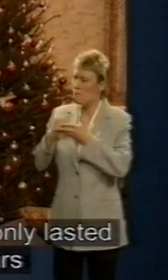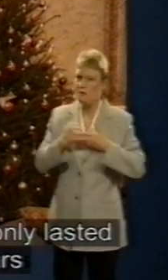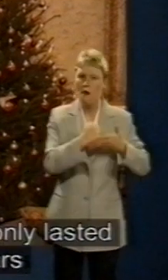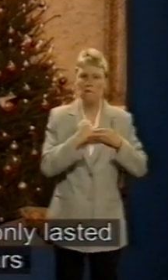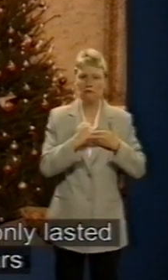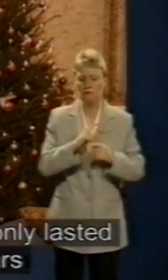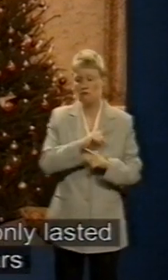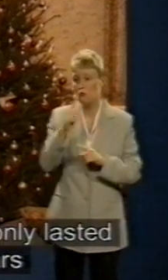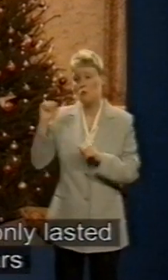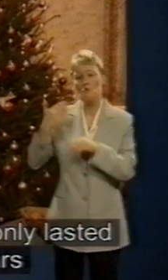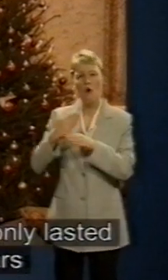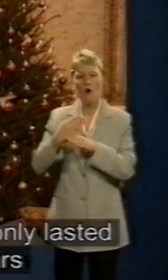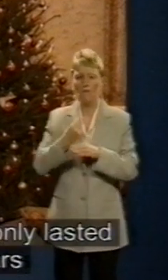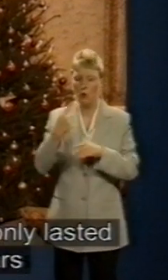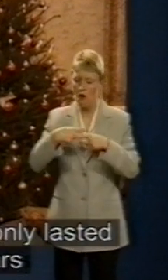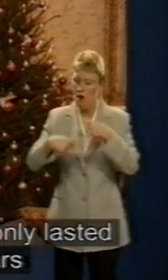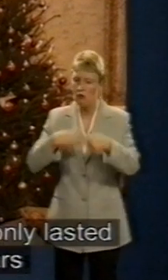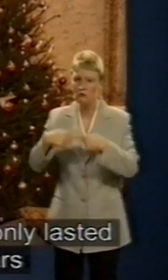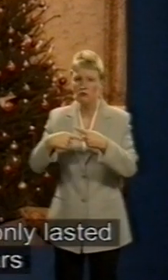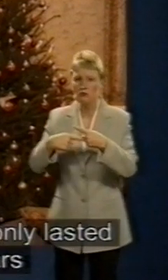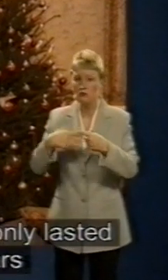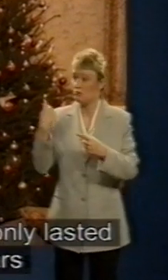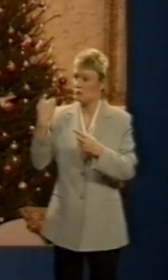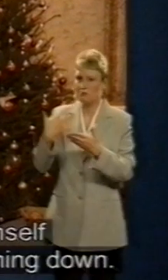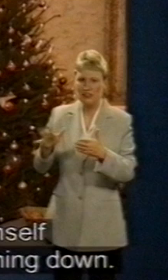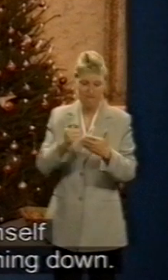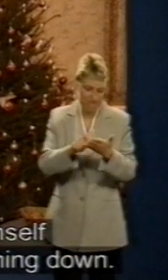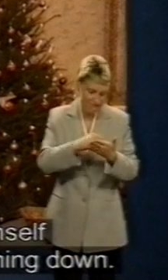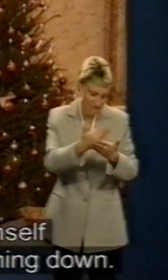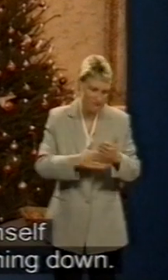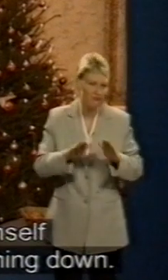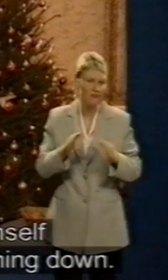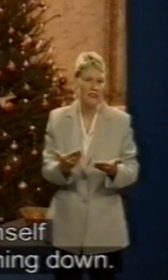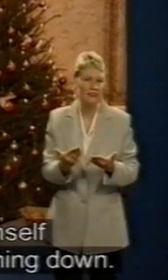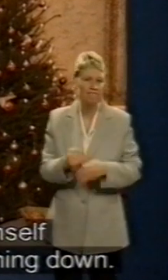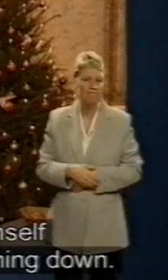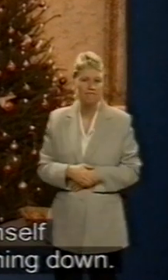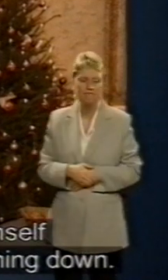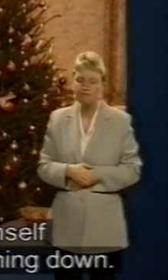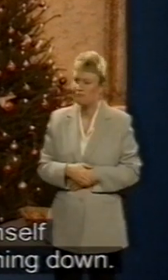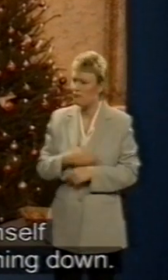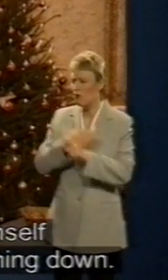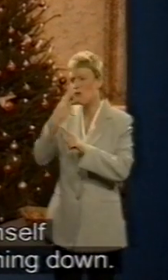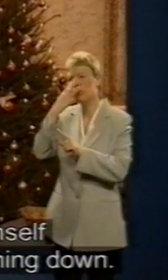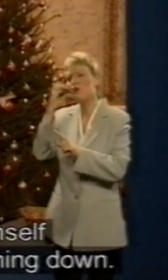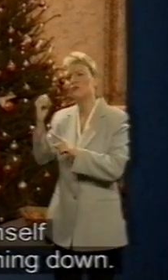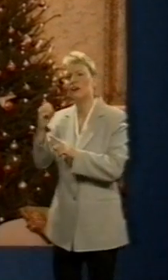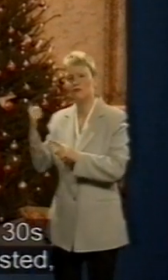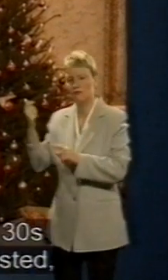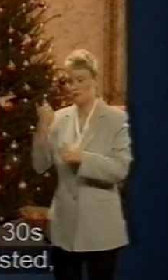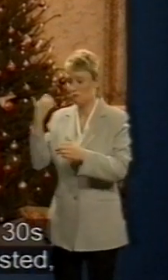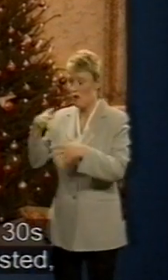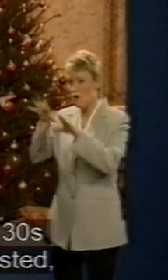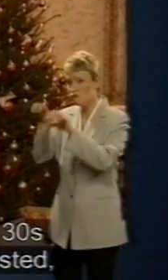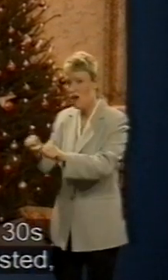him. But his ministry only lasted a few years, and he himself never wrote anything down.